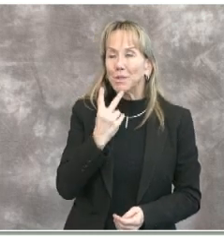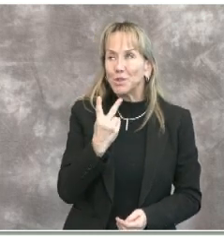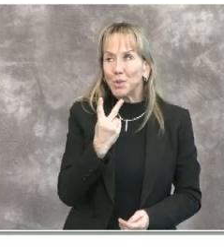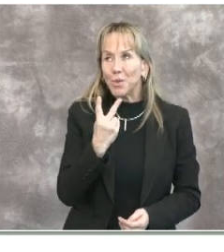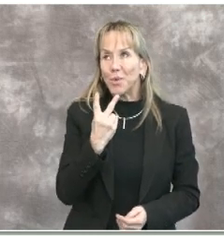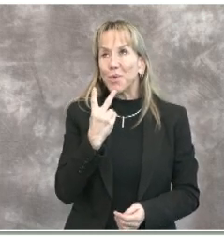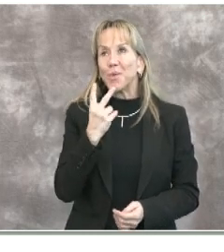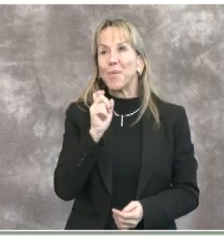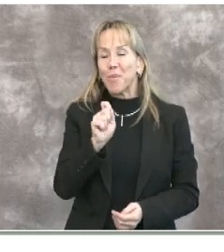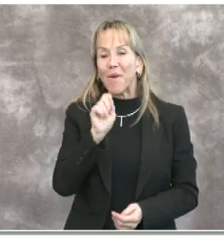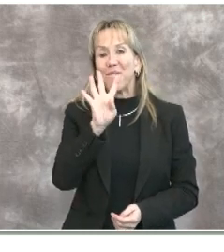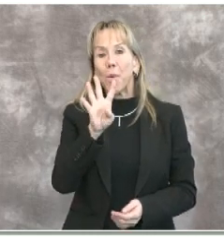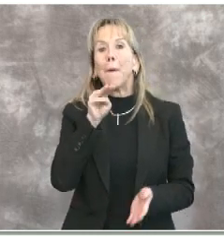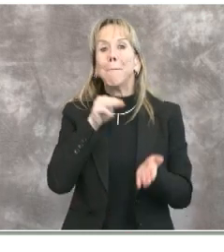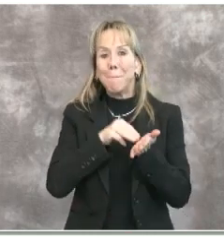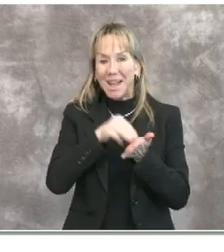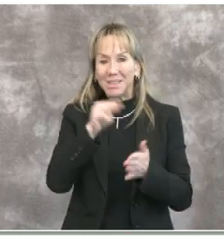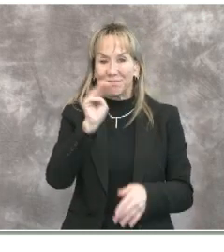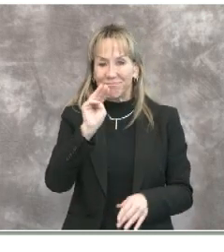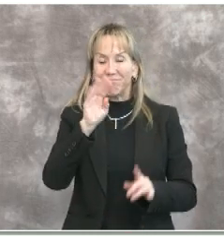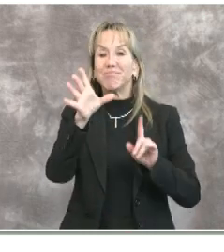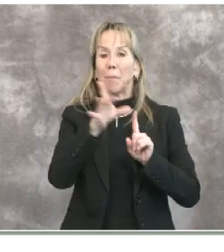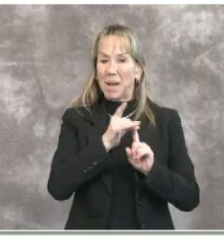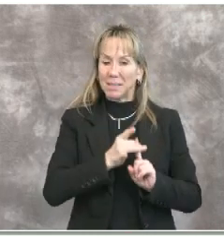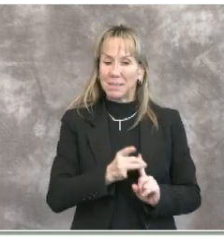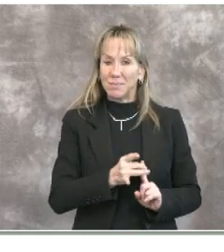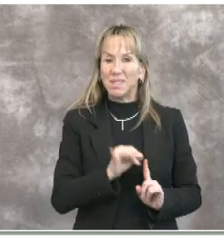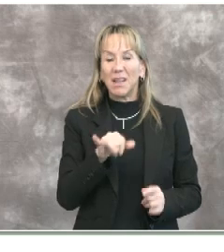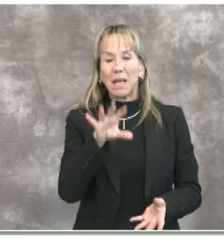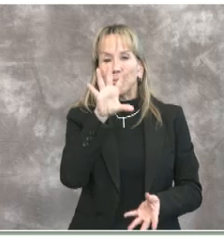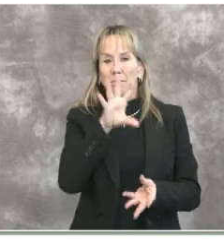2.4 million positive cases, which includes